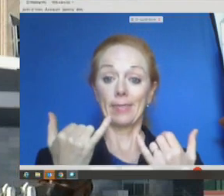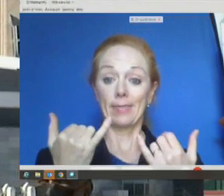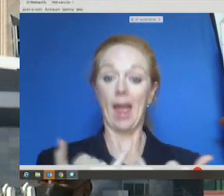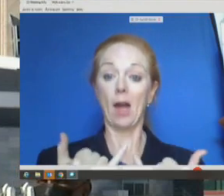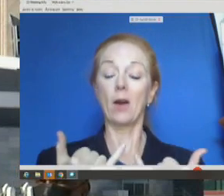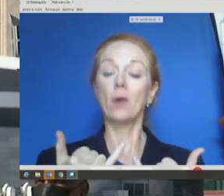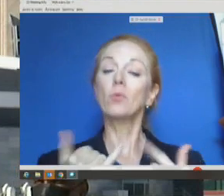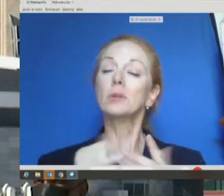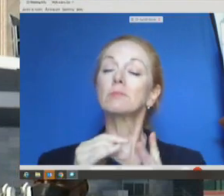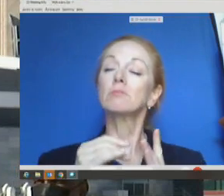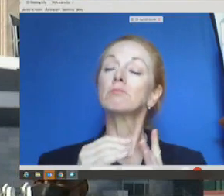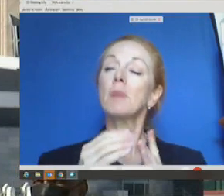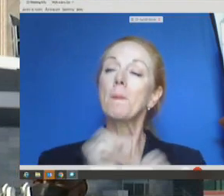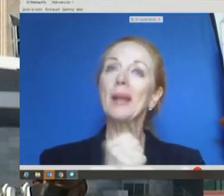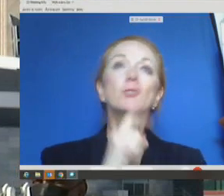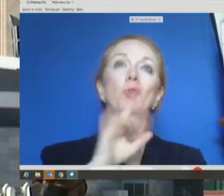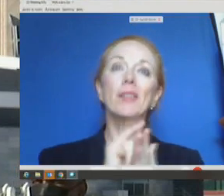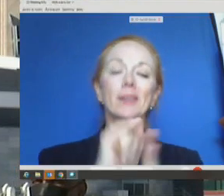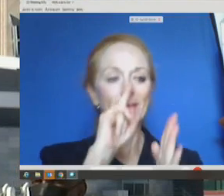and the